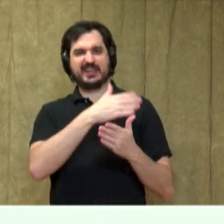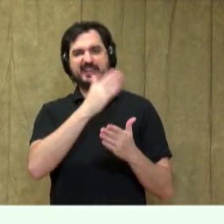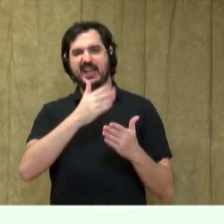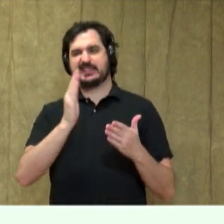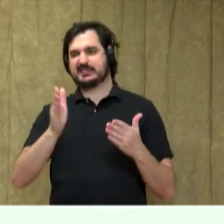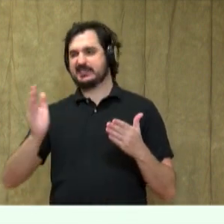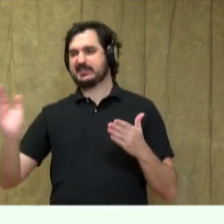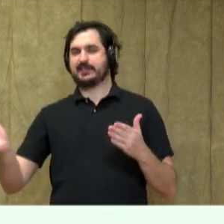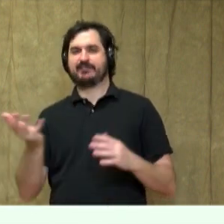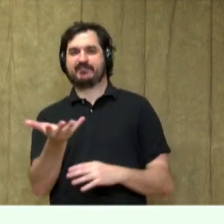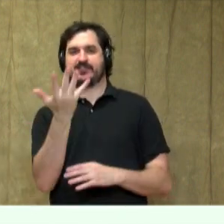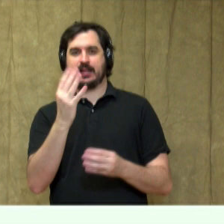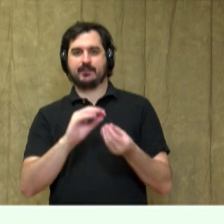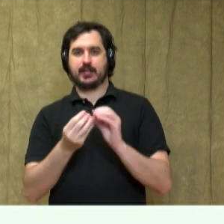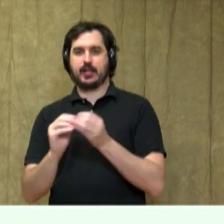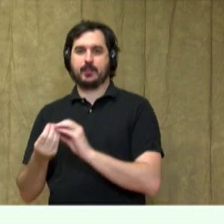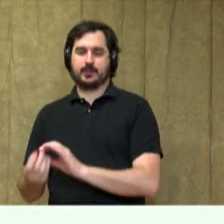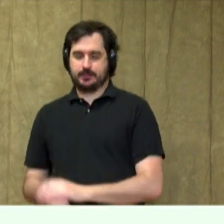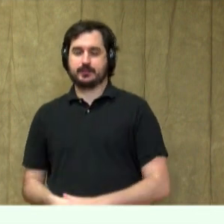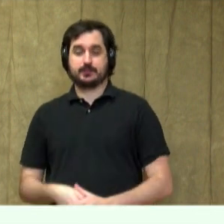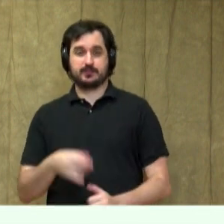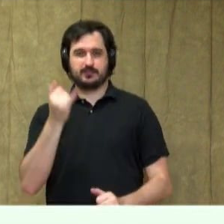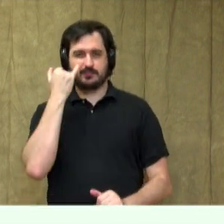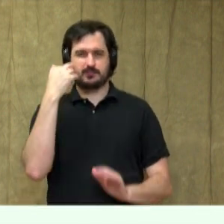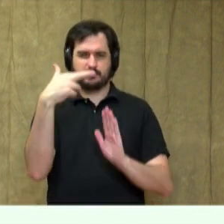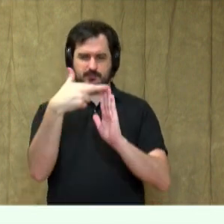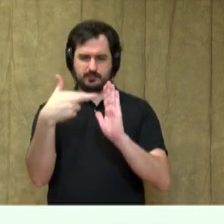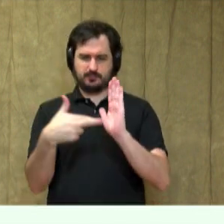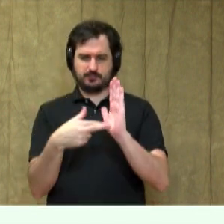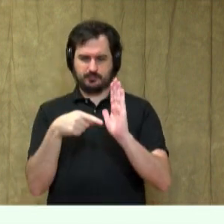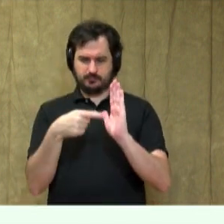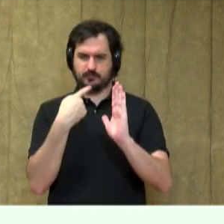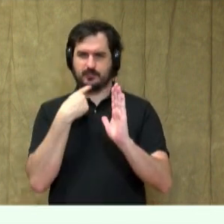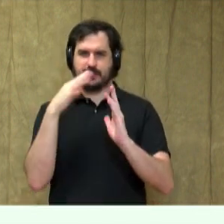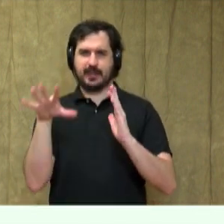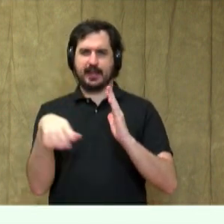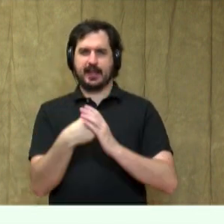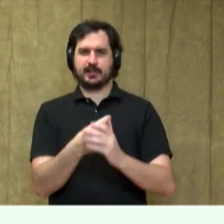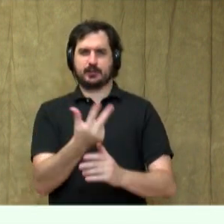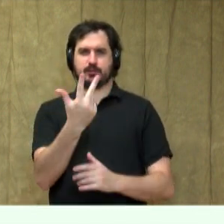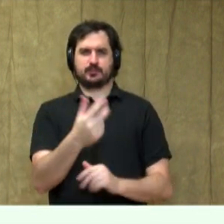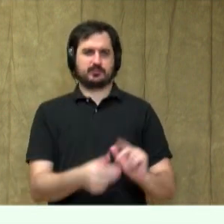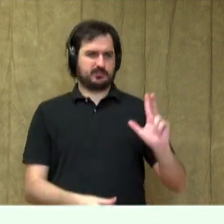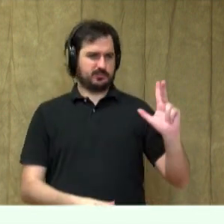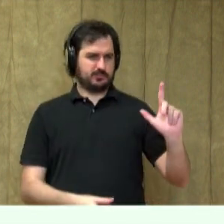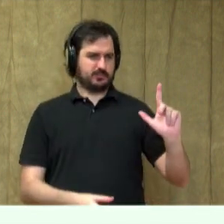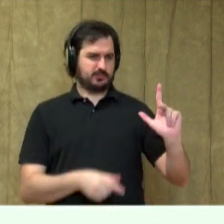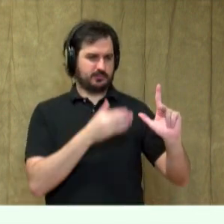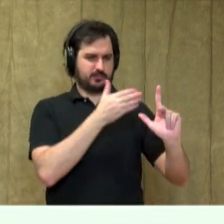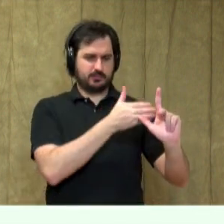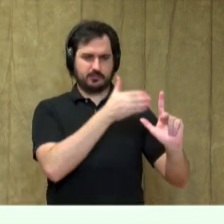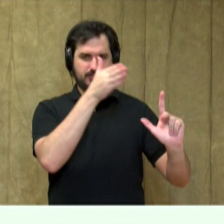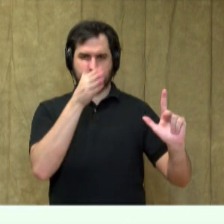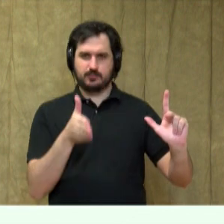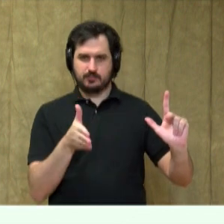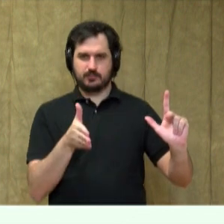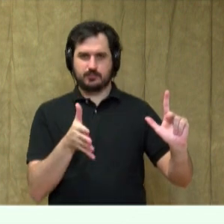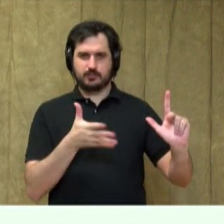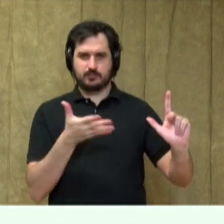her pattern. If the rule is add 3, what was the next number that you